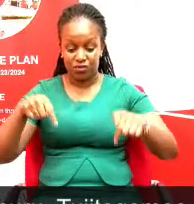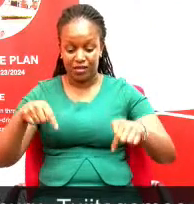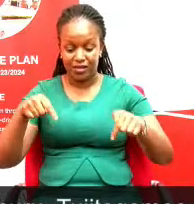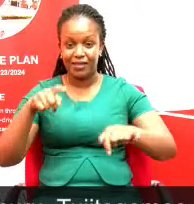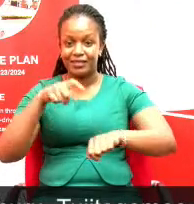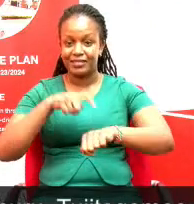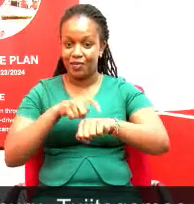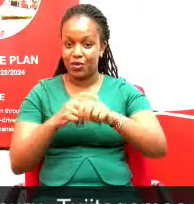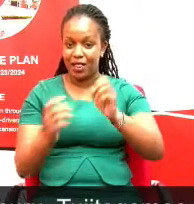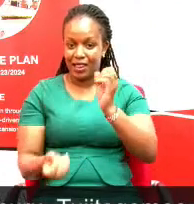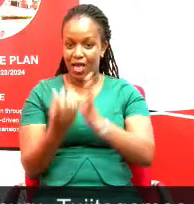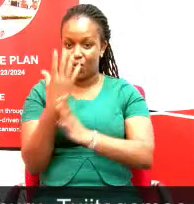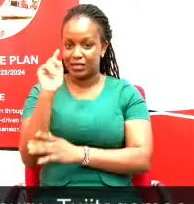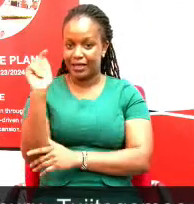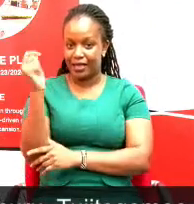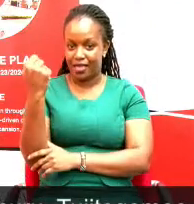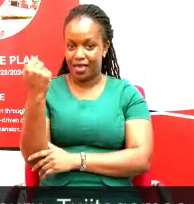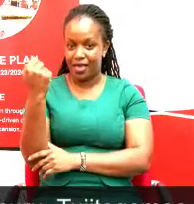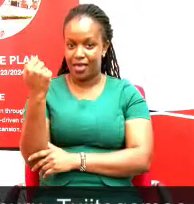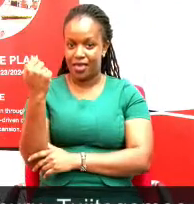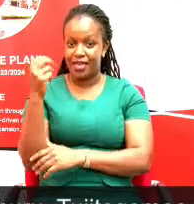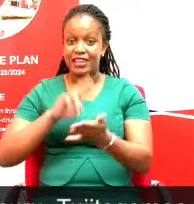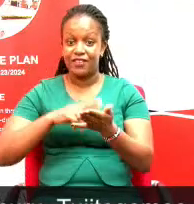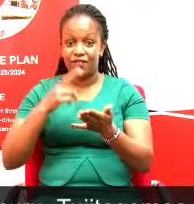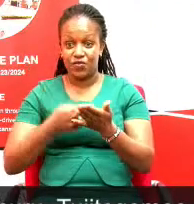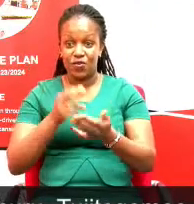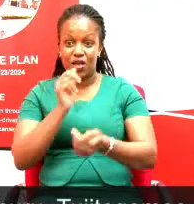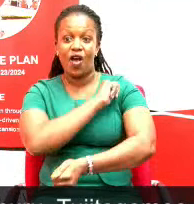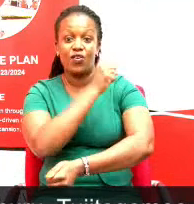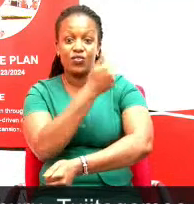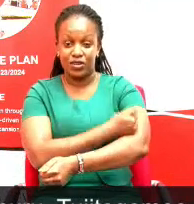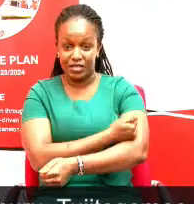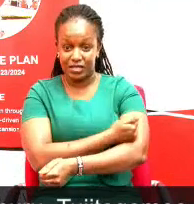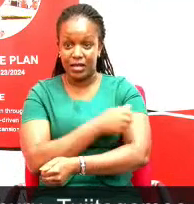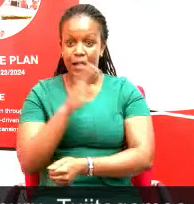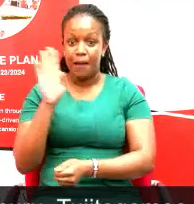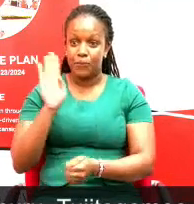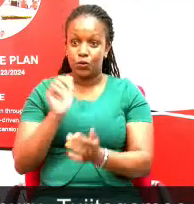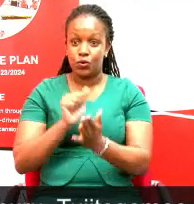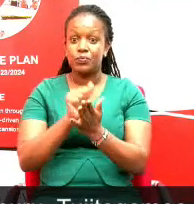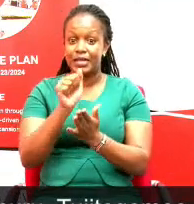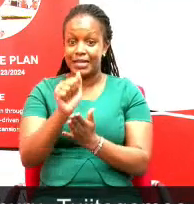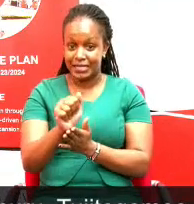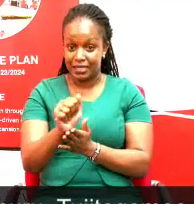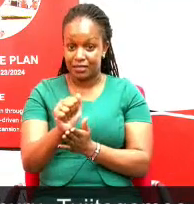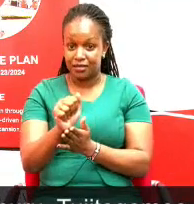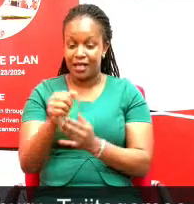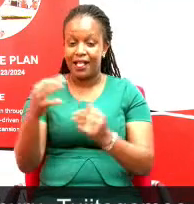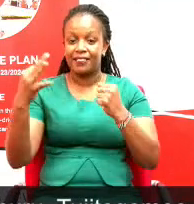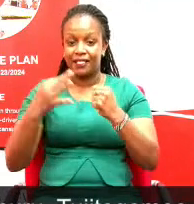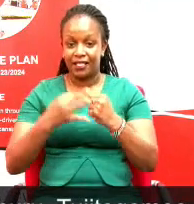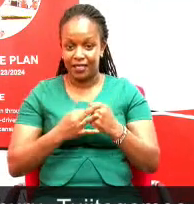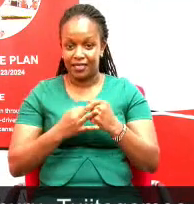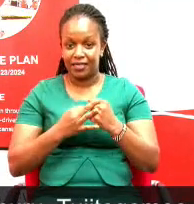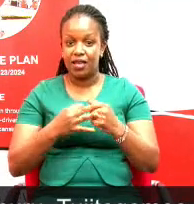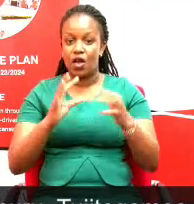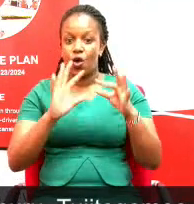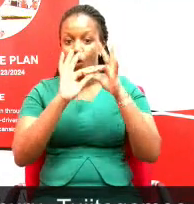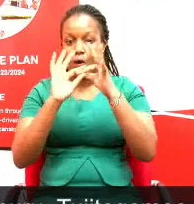as we launch the Kenya Revenue Authority Blueprint, the 8th Corporate